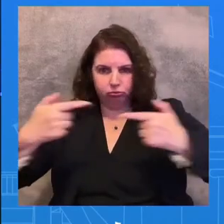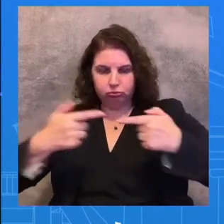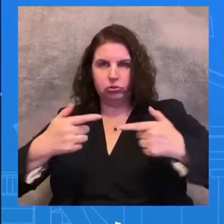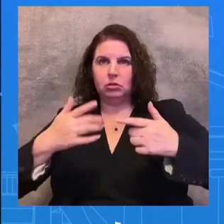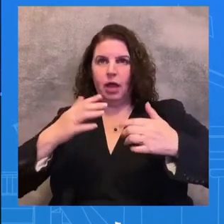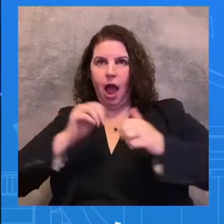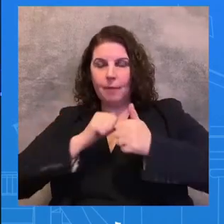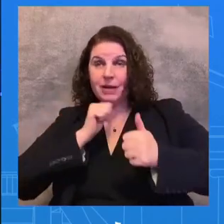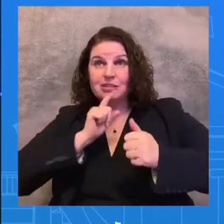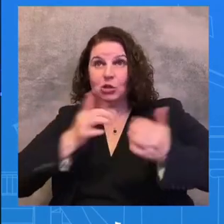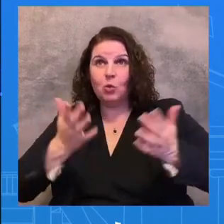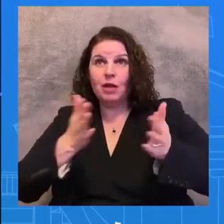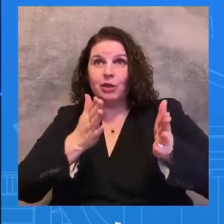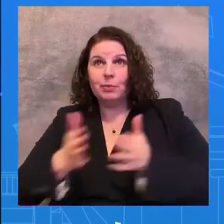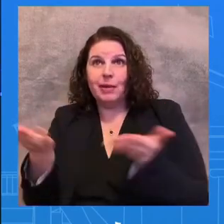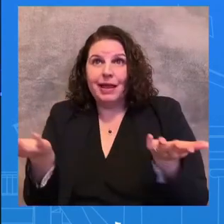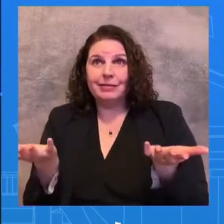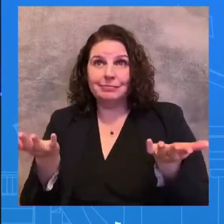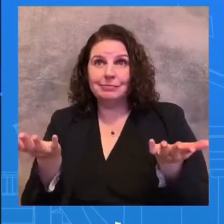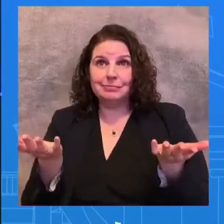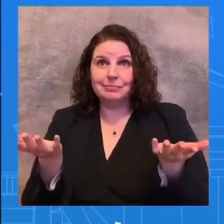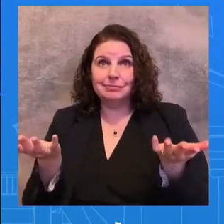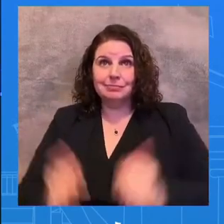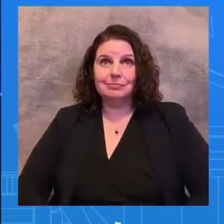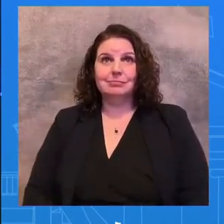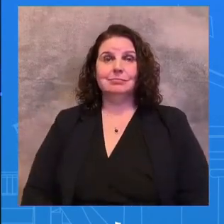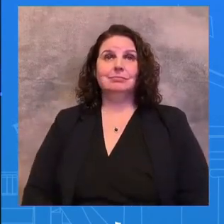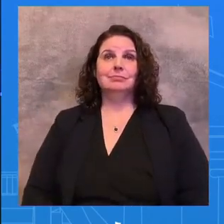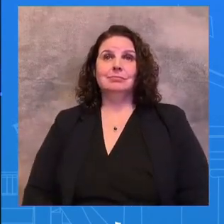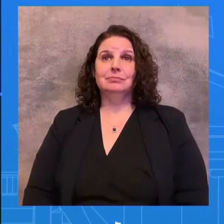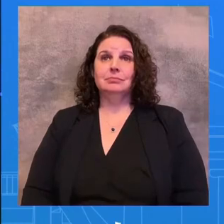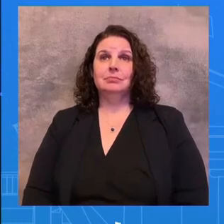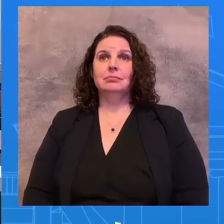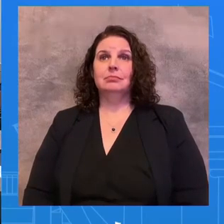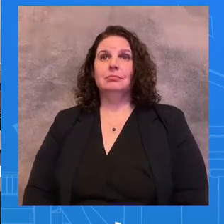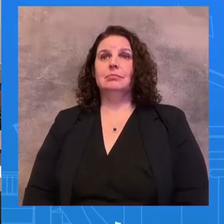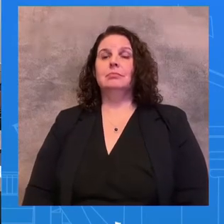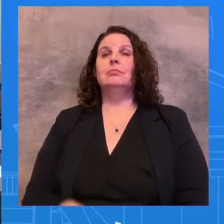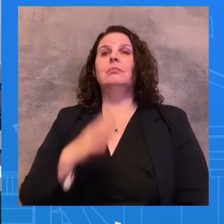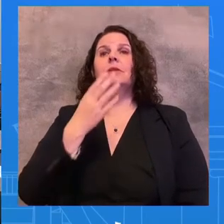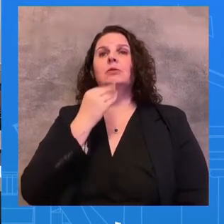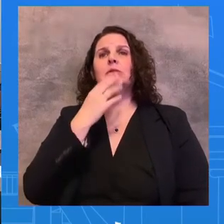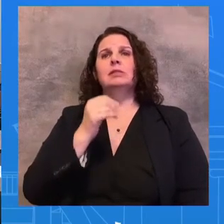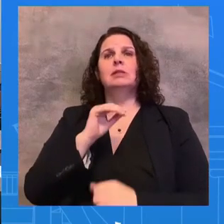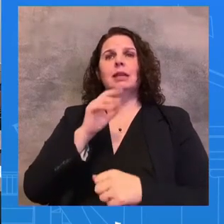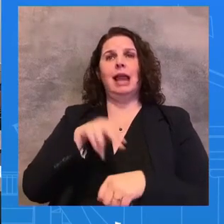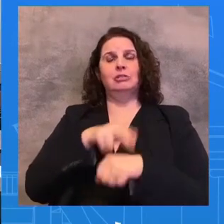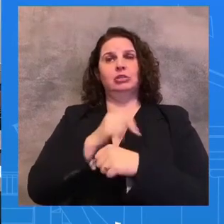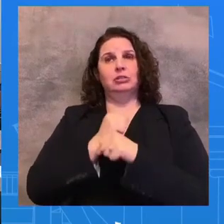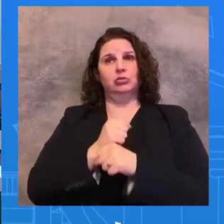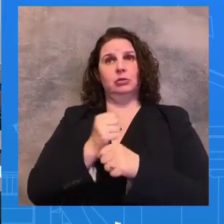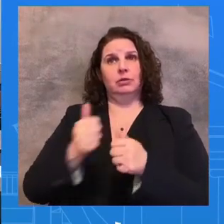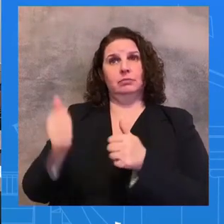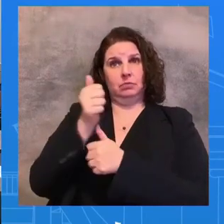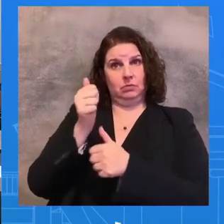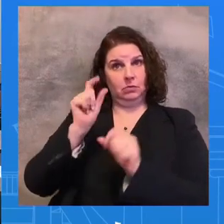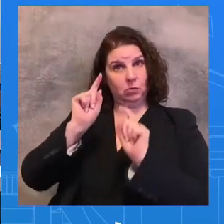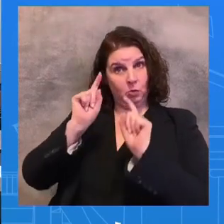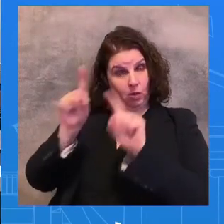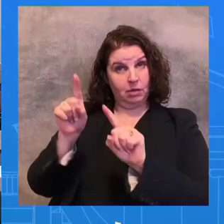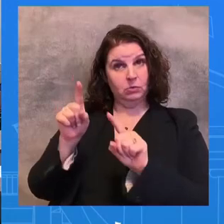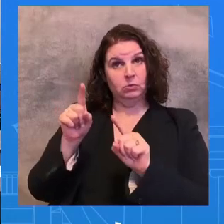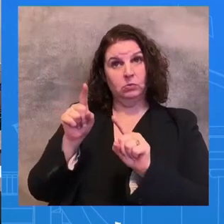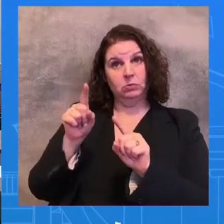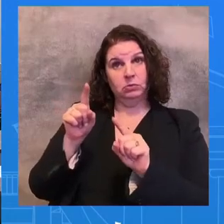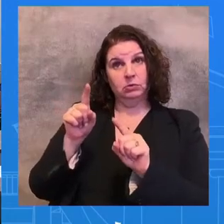Israel National Security Minister went today to the Grand of the Aqsa Mosque, which is a remnant of what Sharon did in 2000.